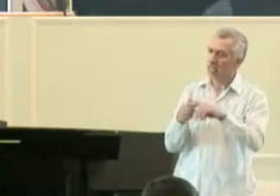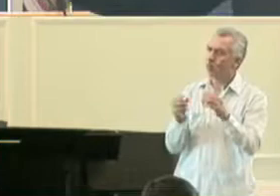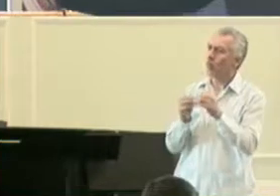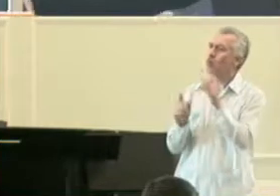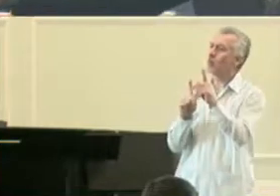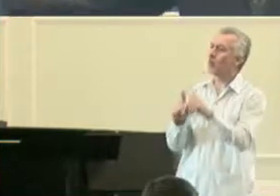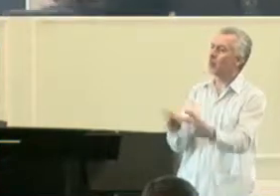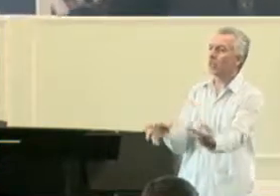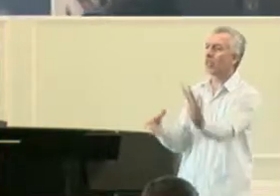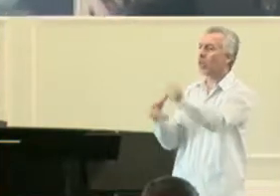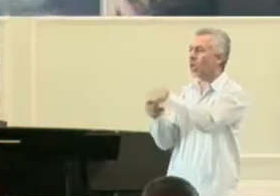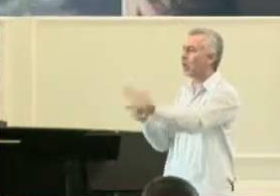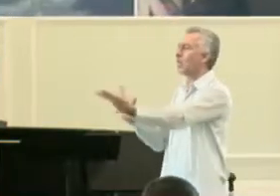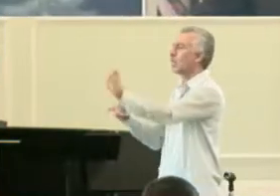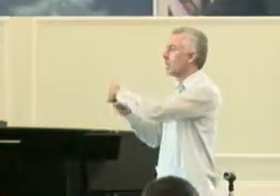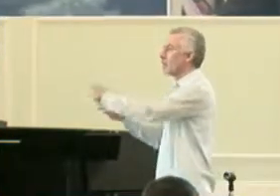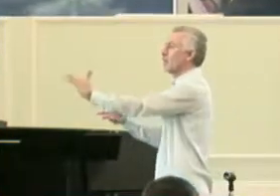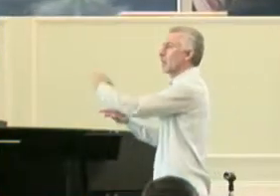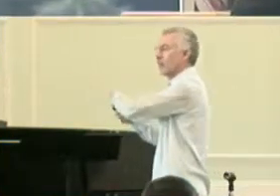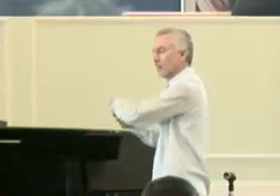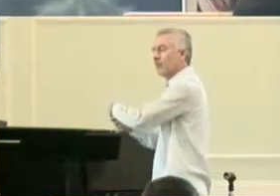can come to know Jesus Christ?